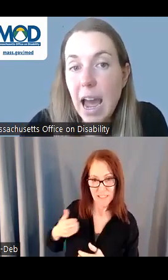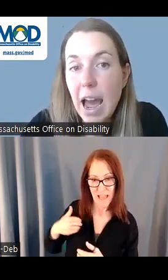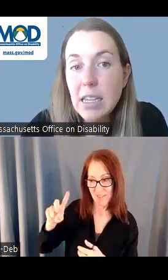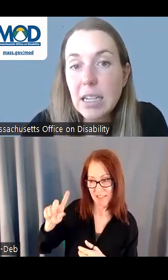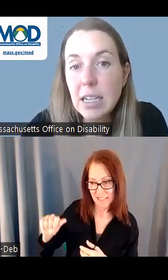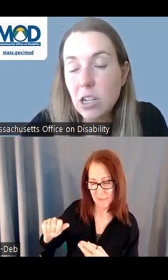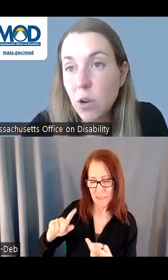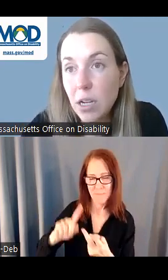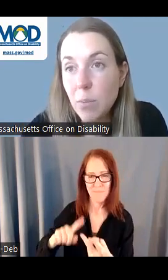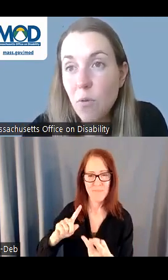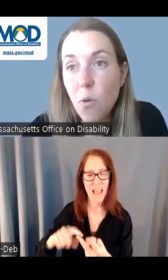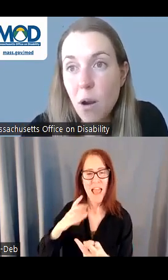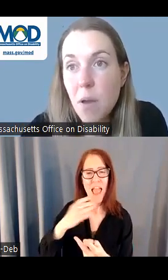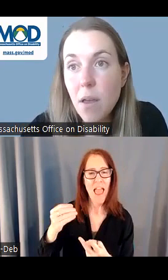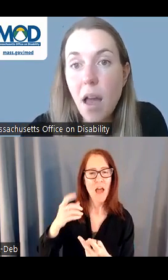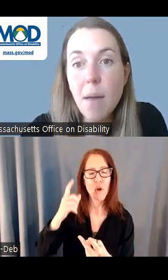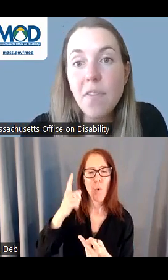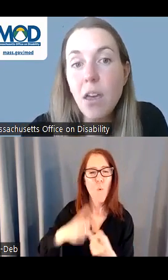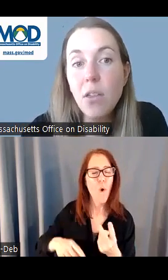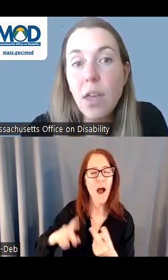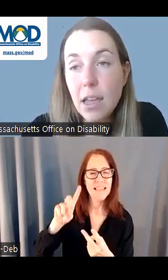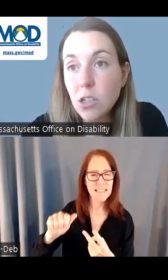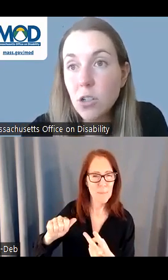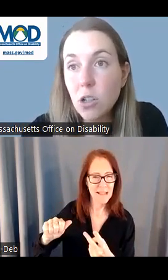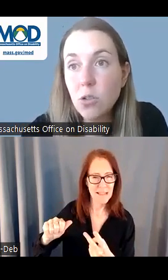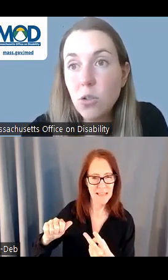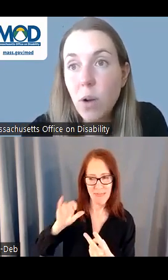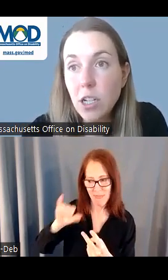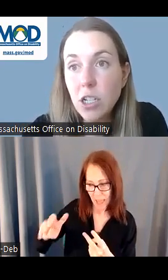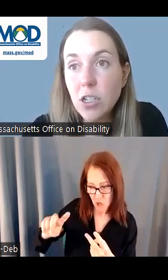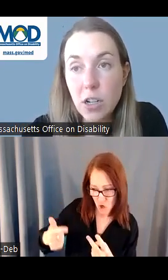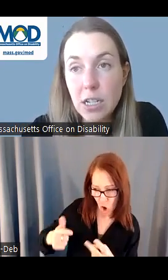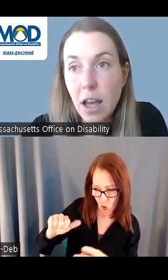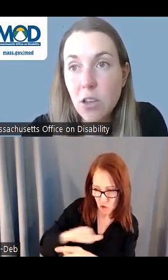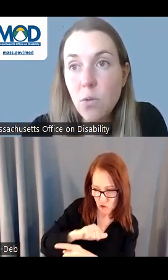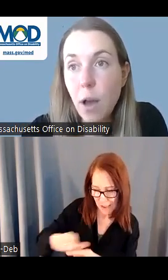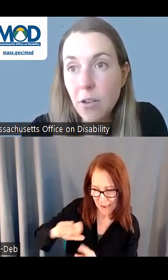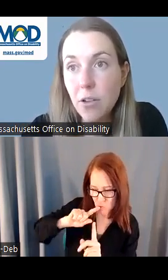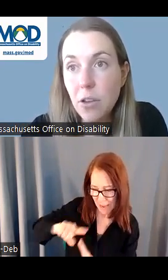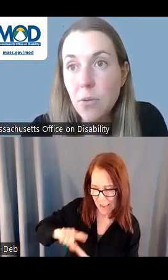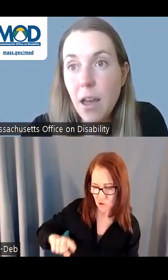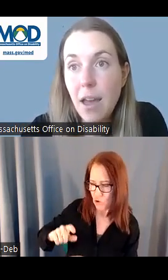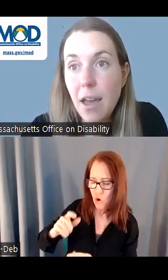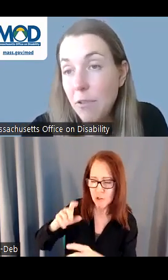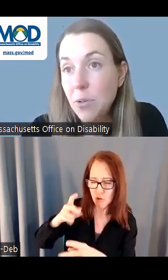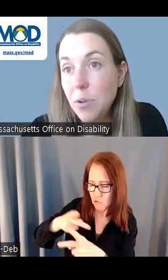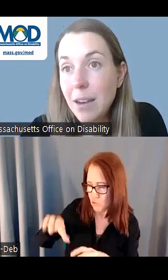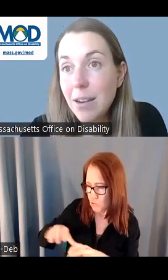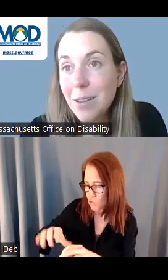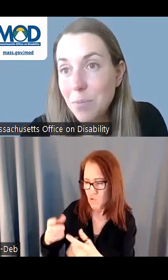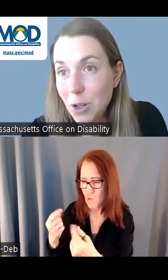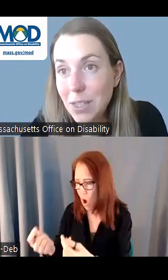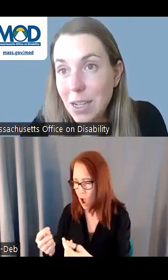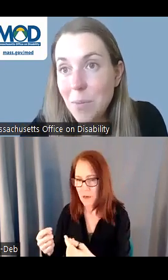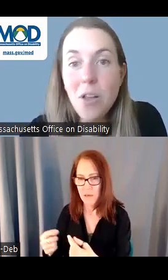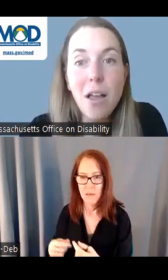related task is it trained to perform? The answers to those two questions are going to tell you whether you have to admit